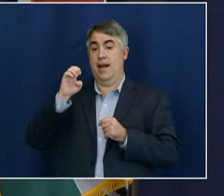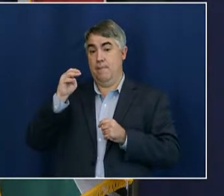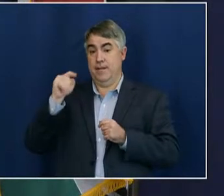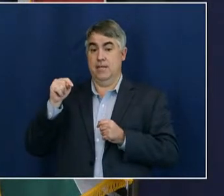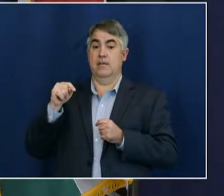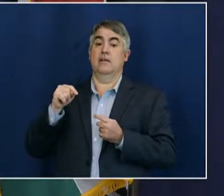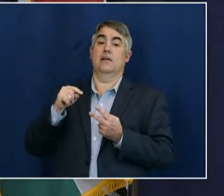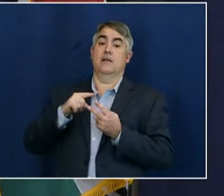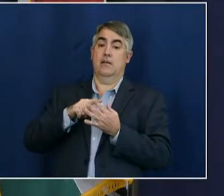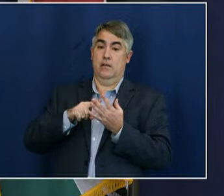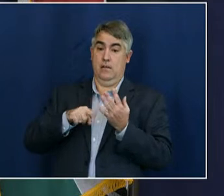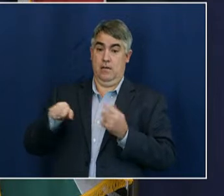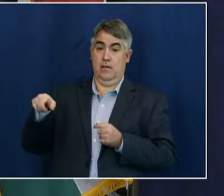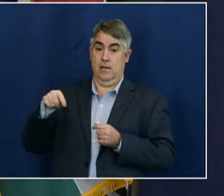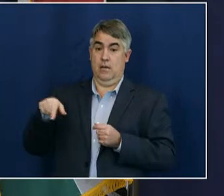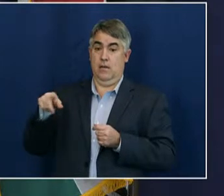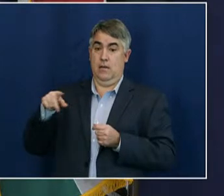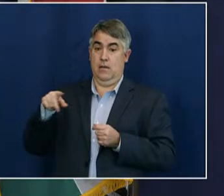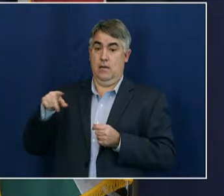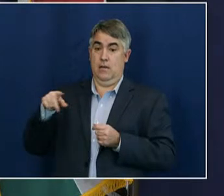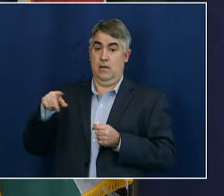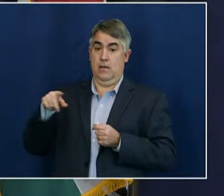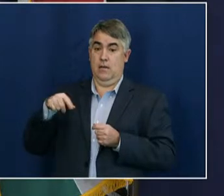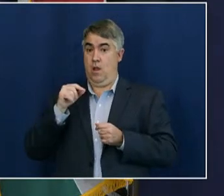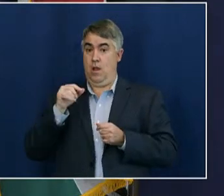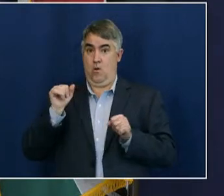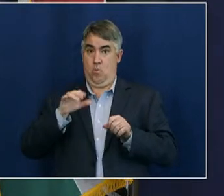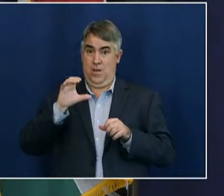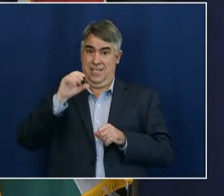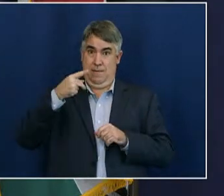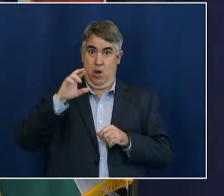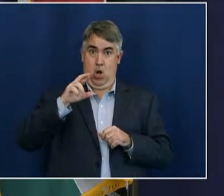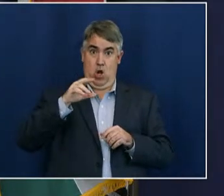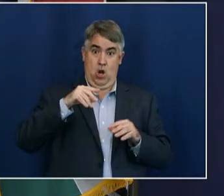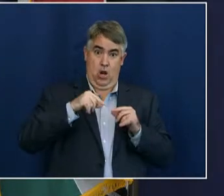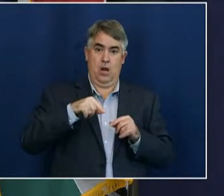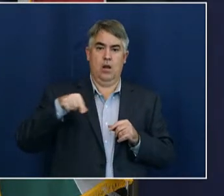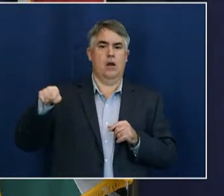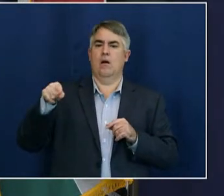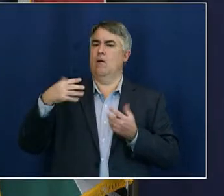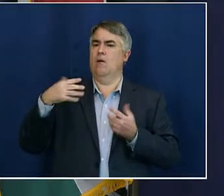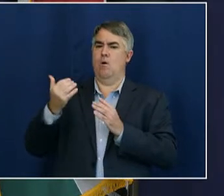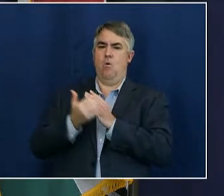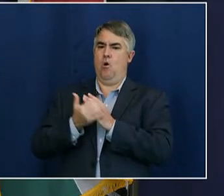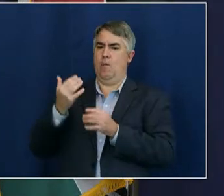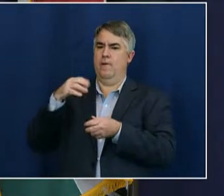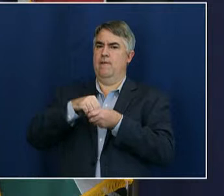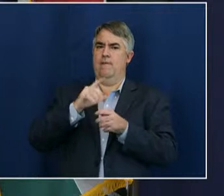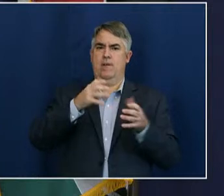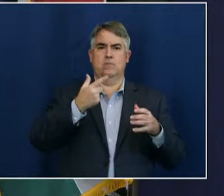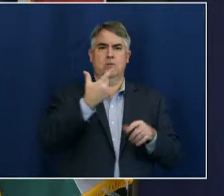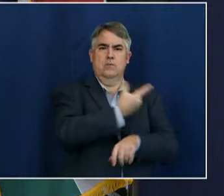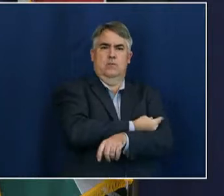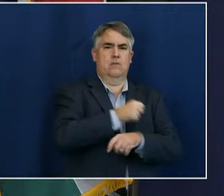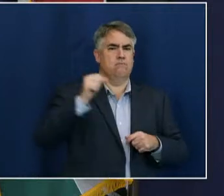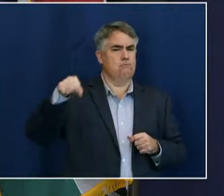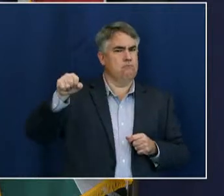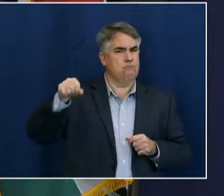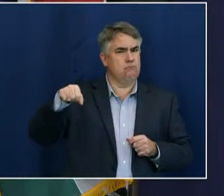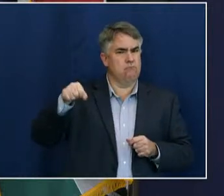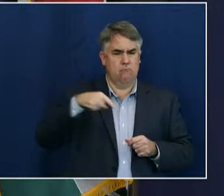that do CPR, they were included in phase 1, tier